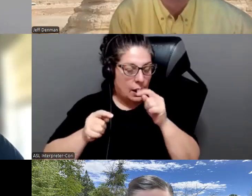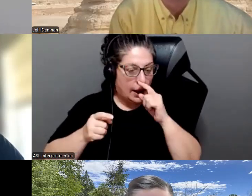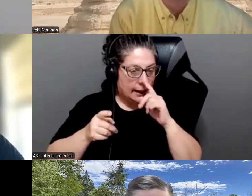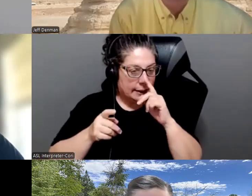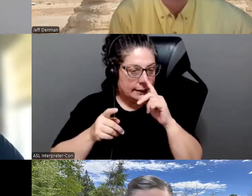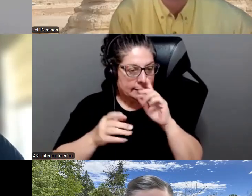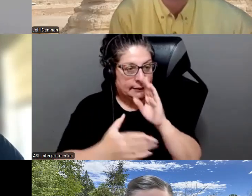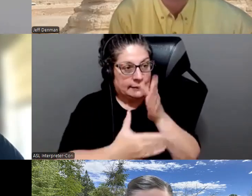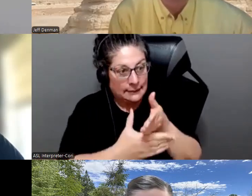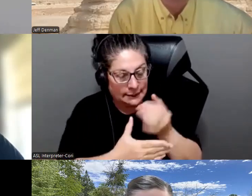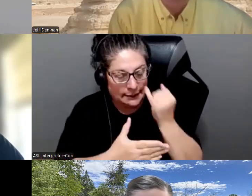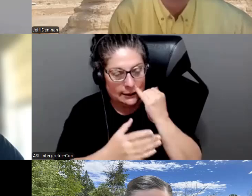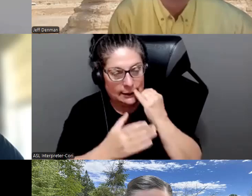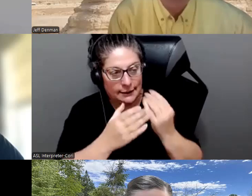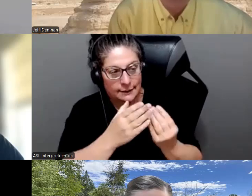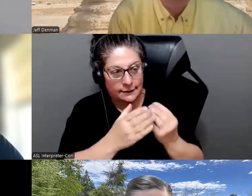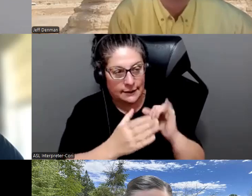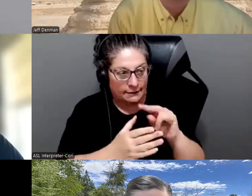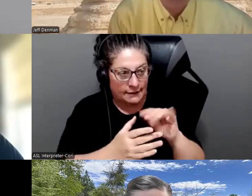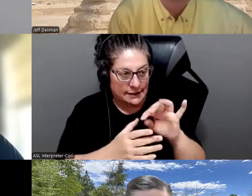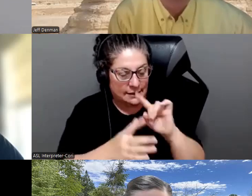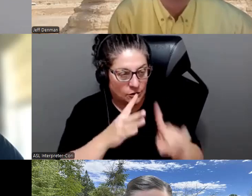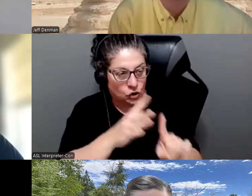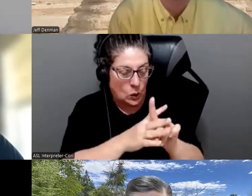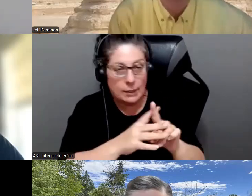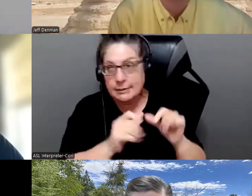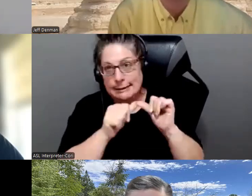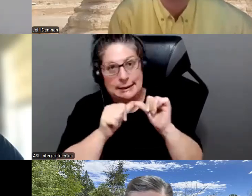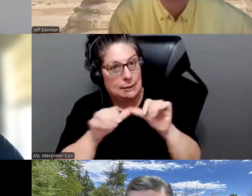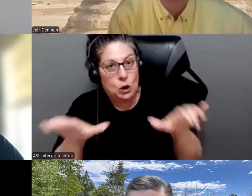invasives and keep going always.